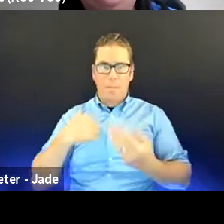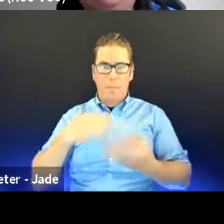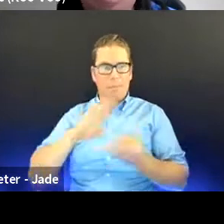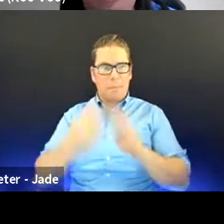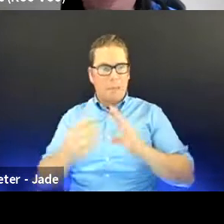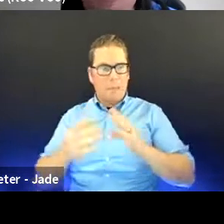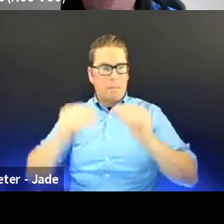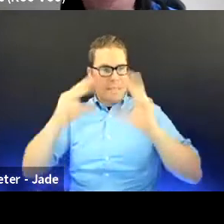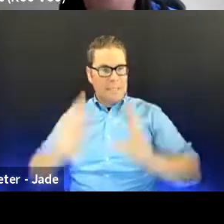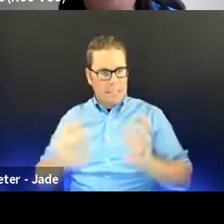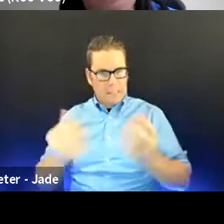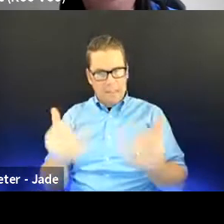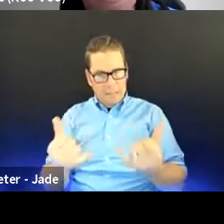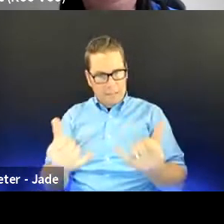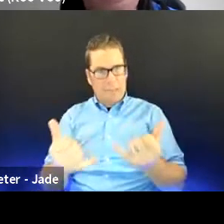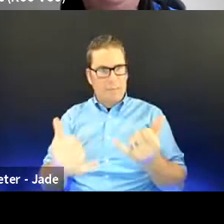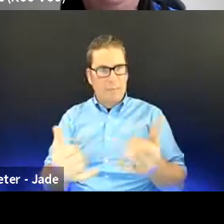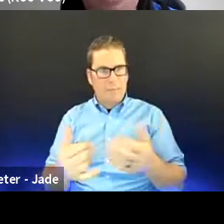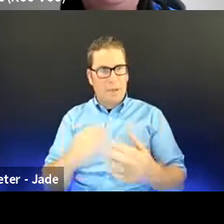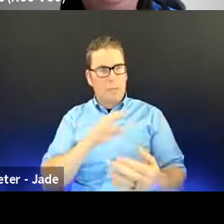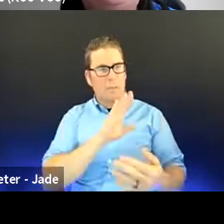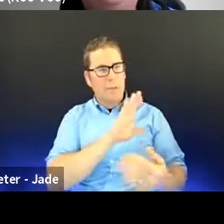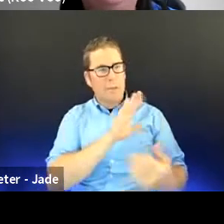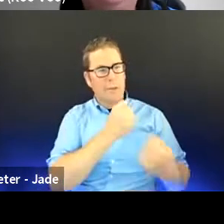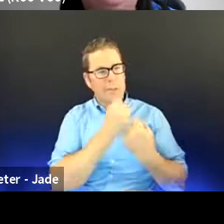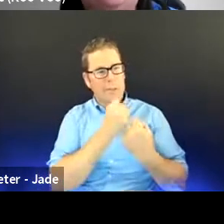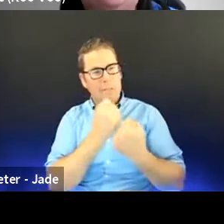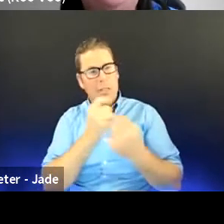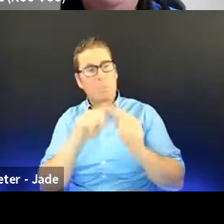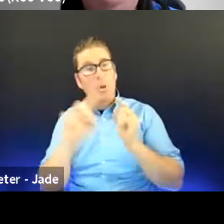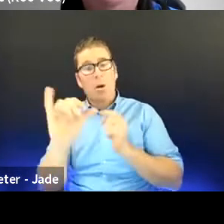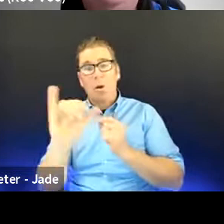of her assistance, not only because of that, but my department's